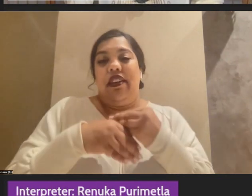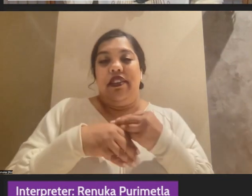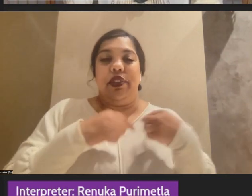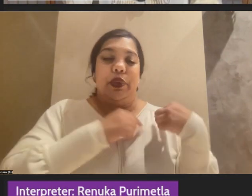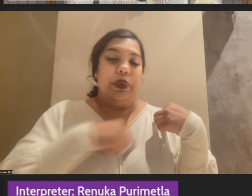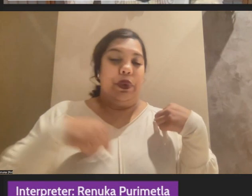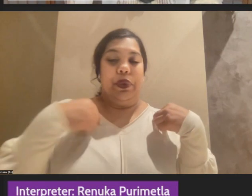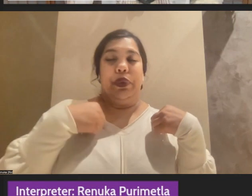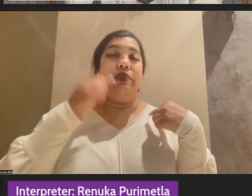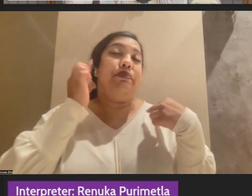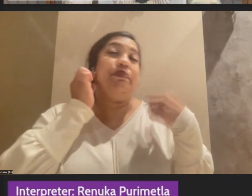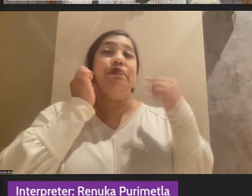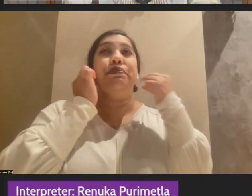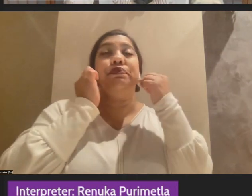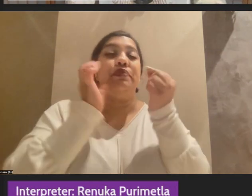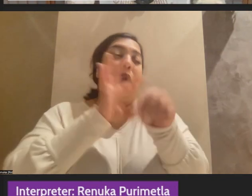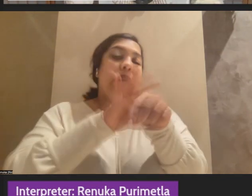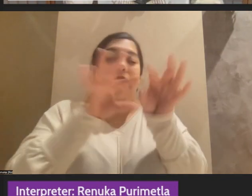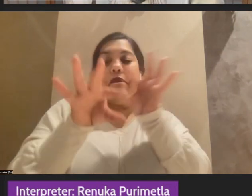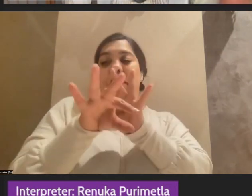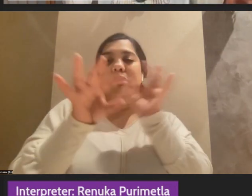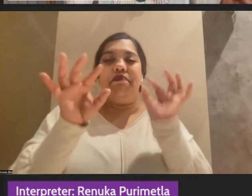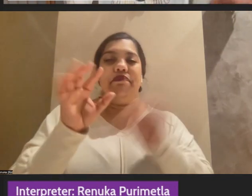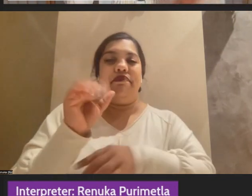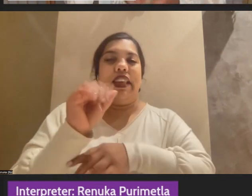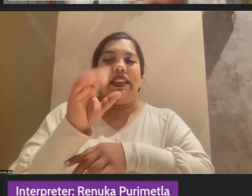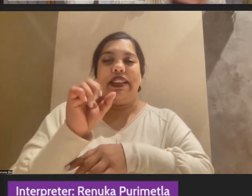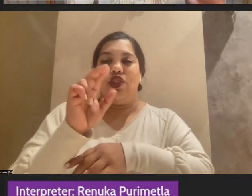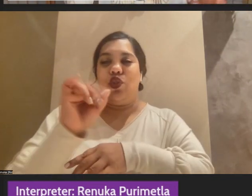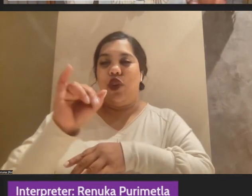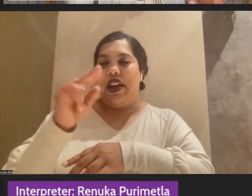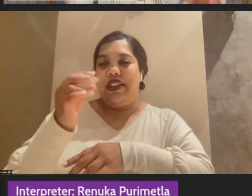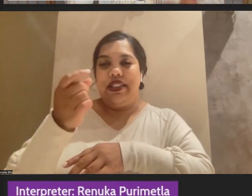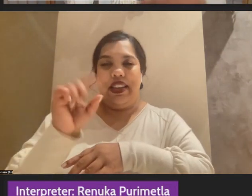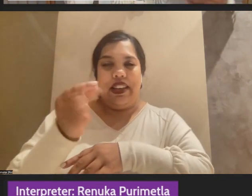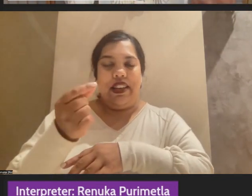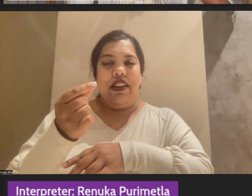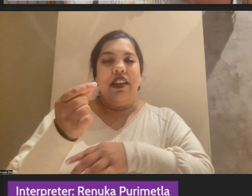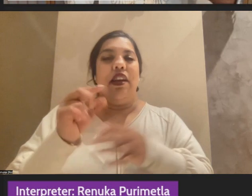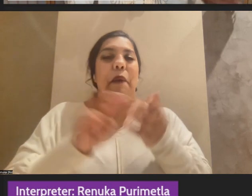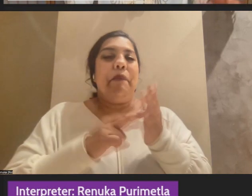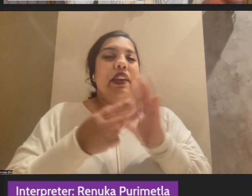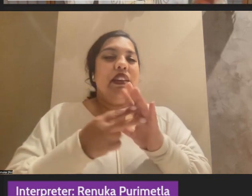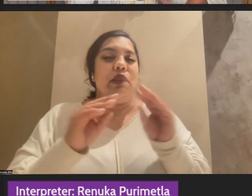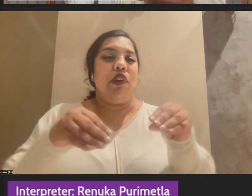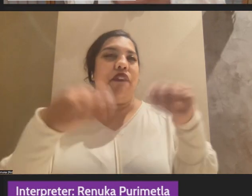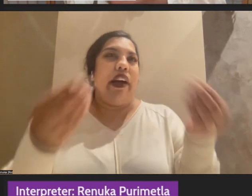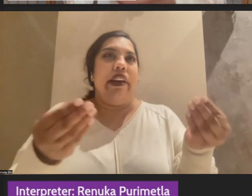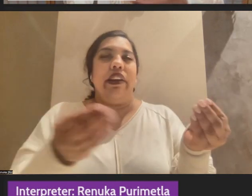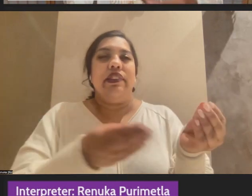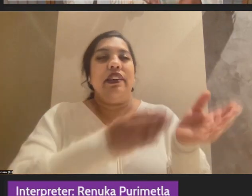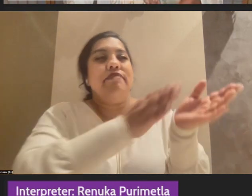You said, what does it mean to accessorize? To accessorize is to provide some form of complement